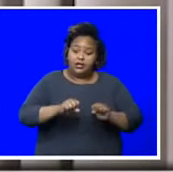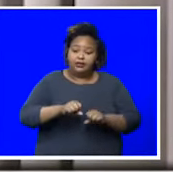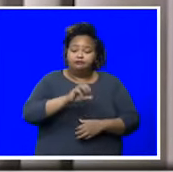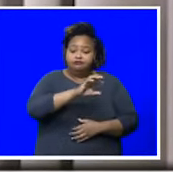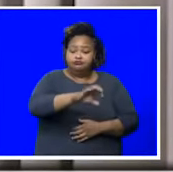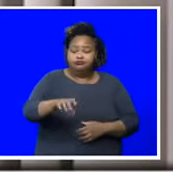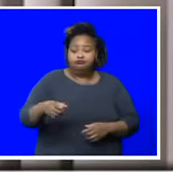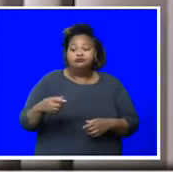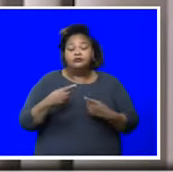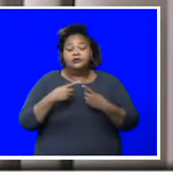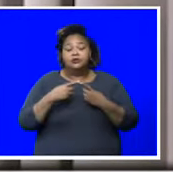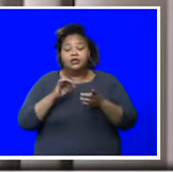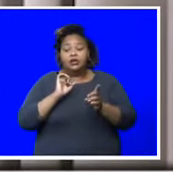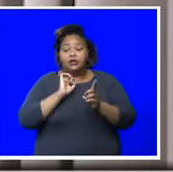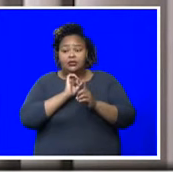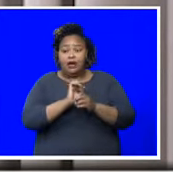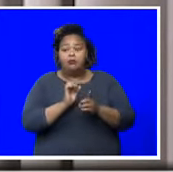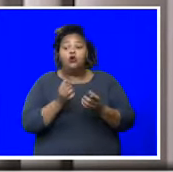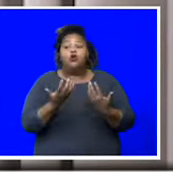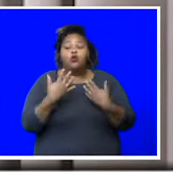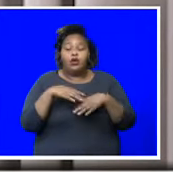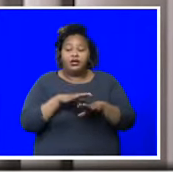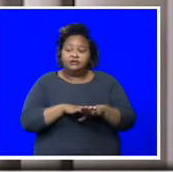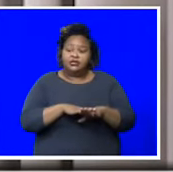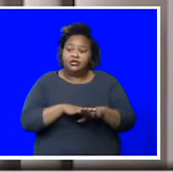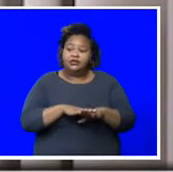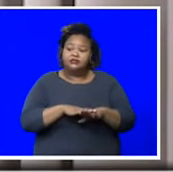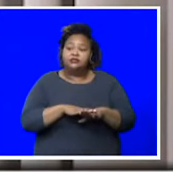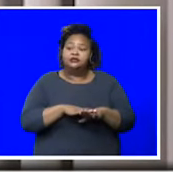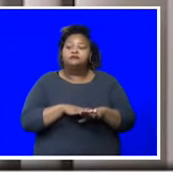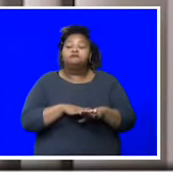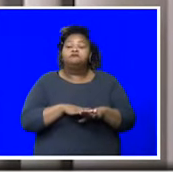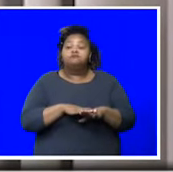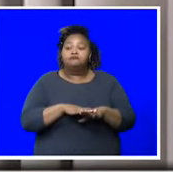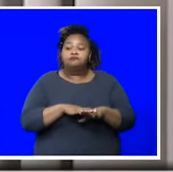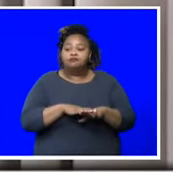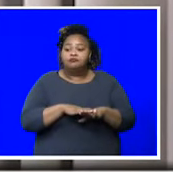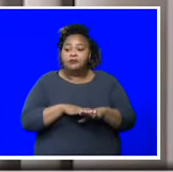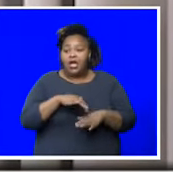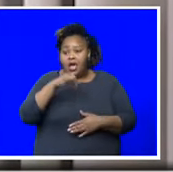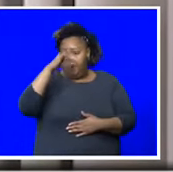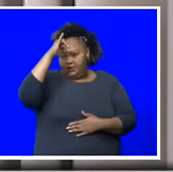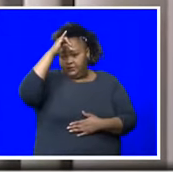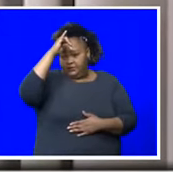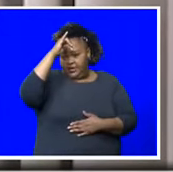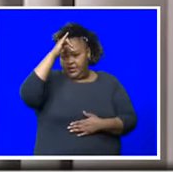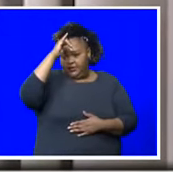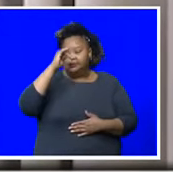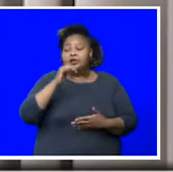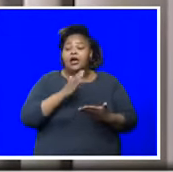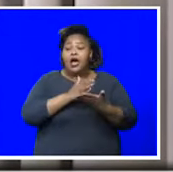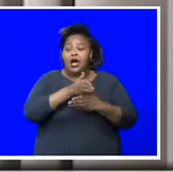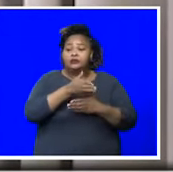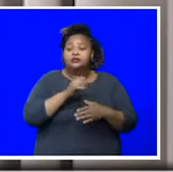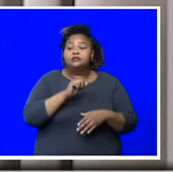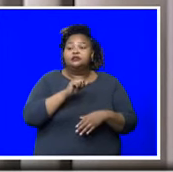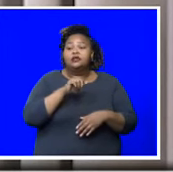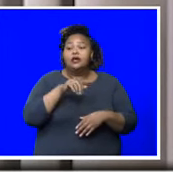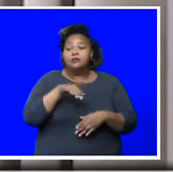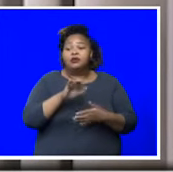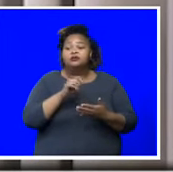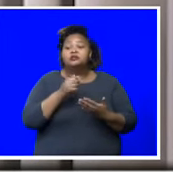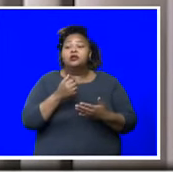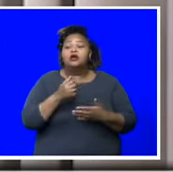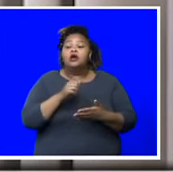the Career Expo online from tomorrow, the 10th of May until the 12th of May, beginning